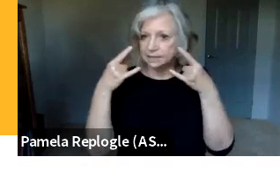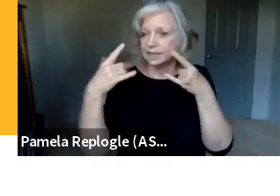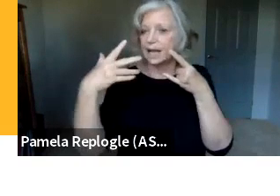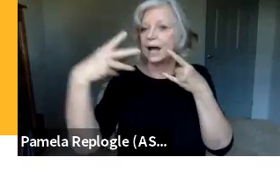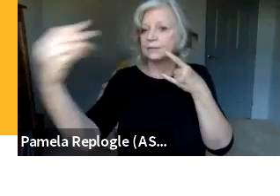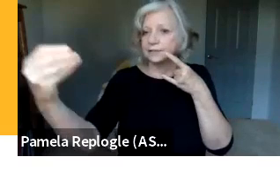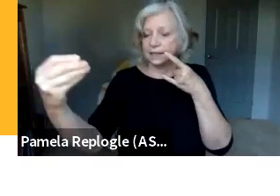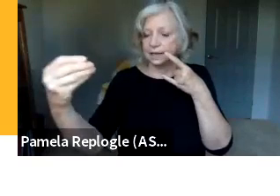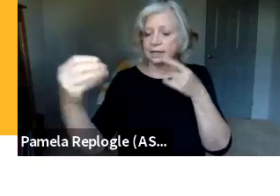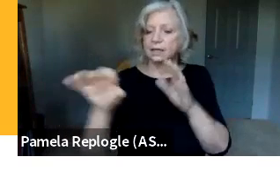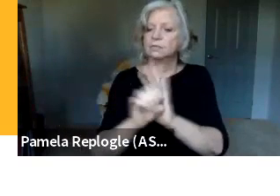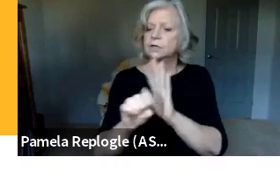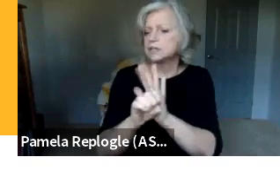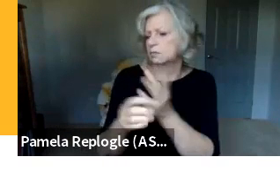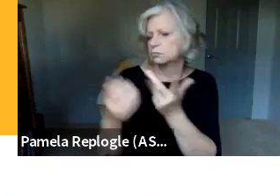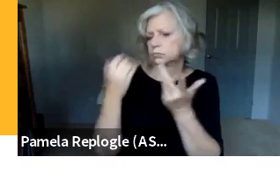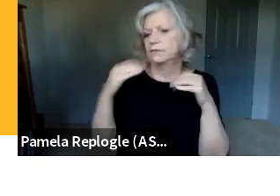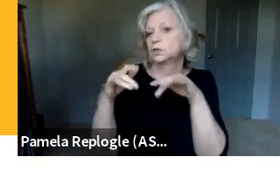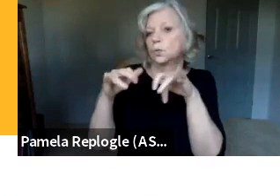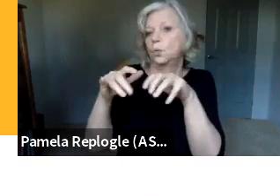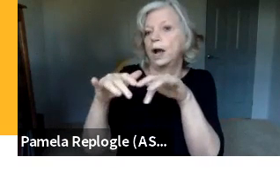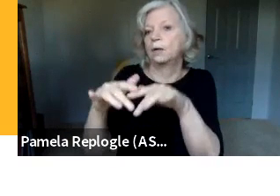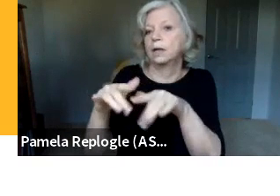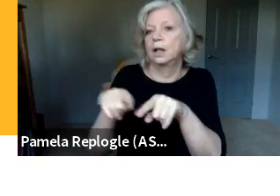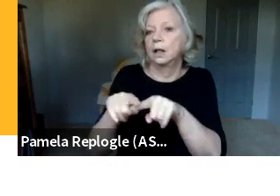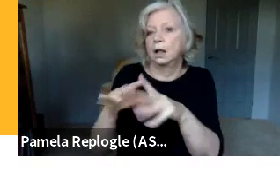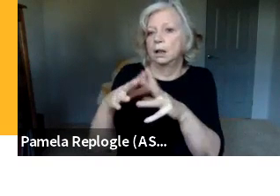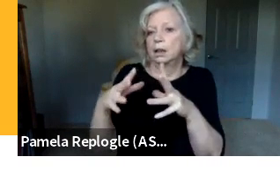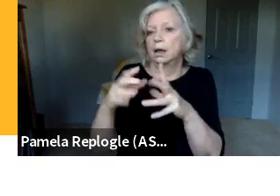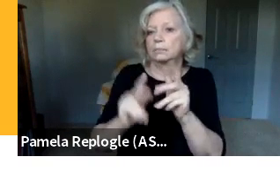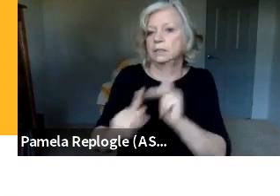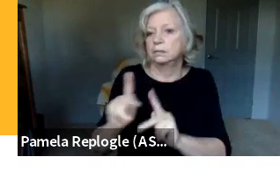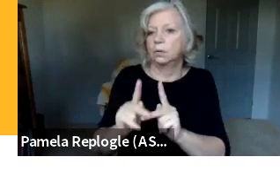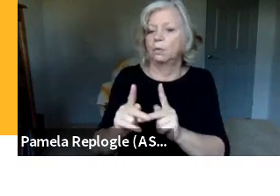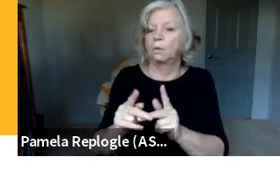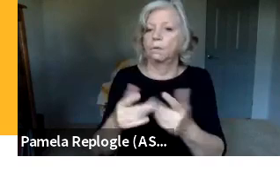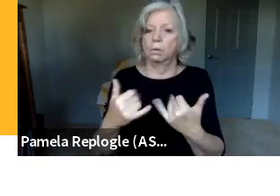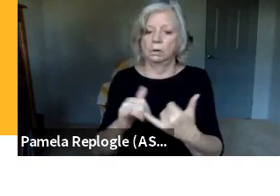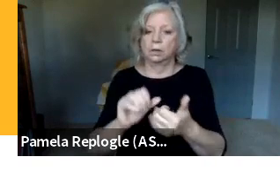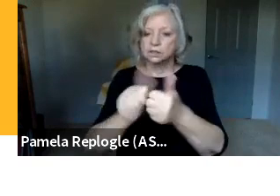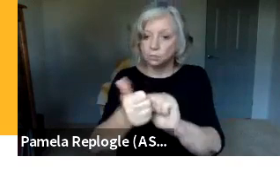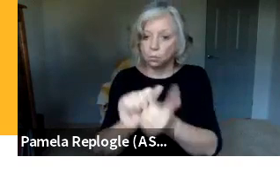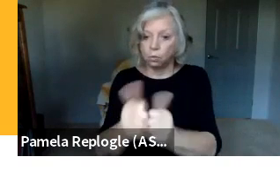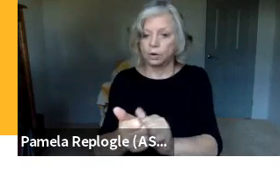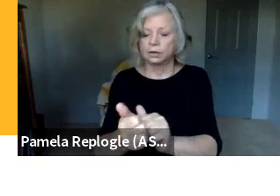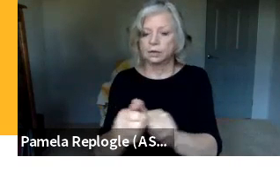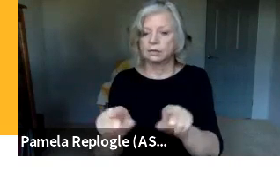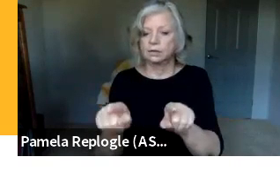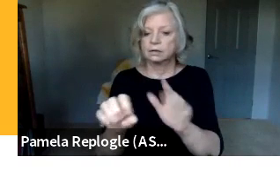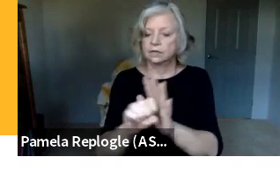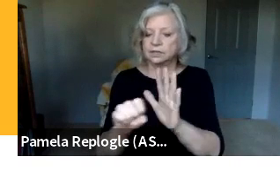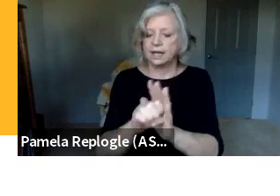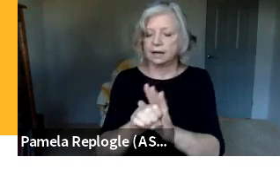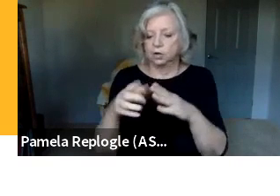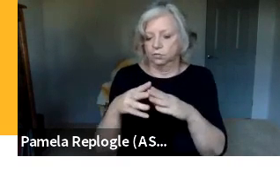crowded, when it's an outdoor crowded situation, or when they're doing like high contact sports, something like football, they would